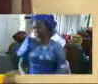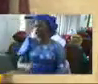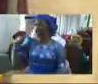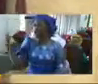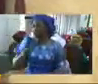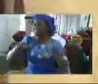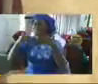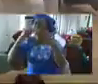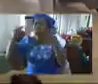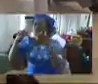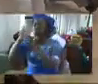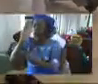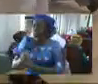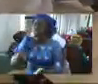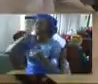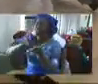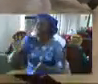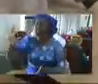Pay your vows.